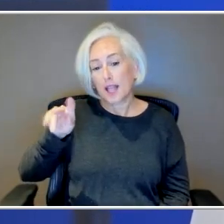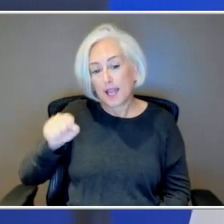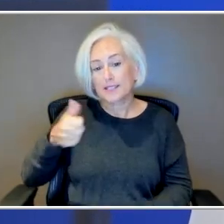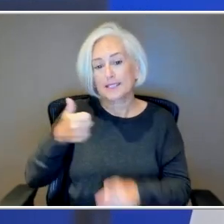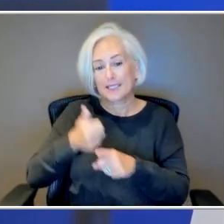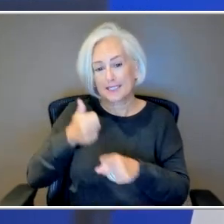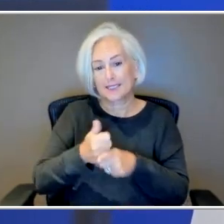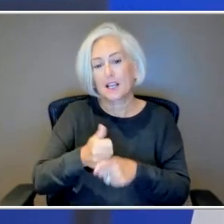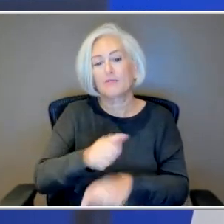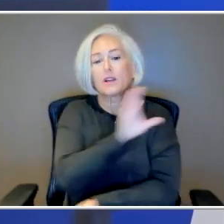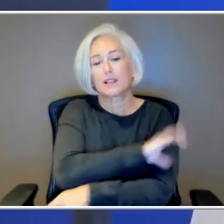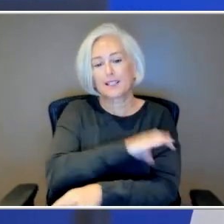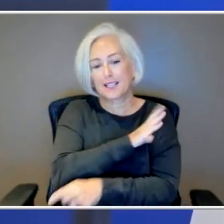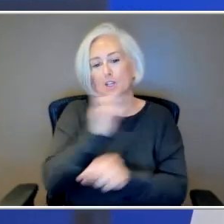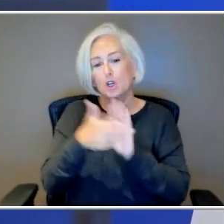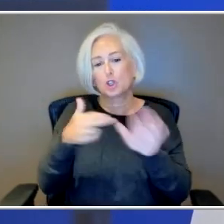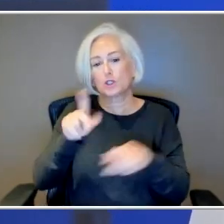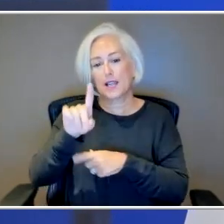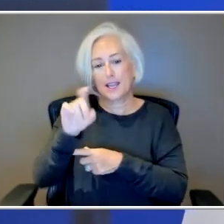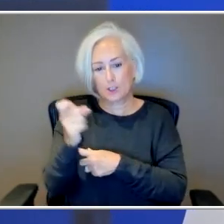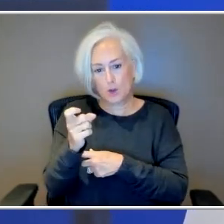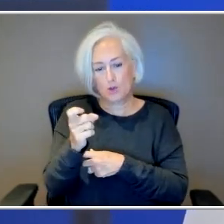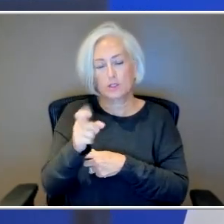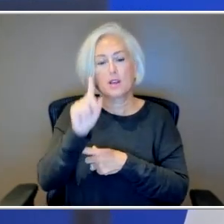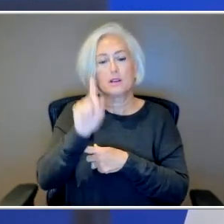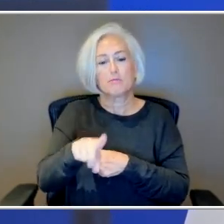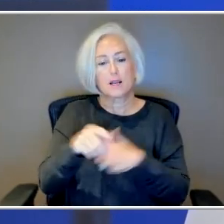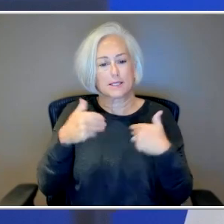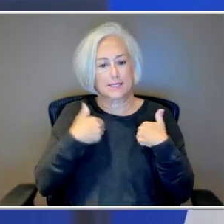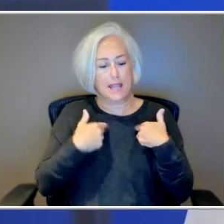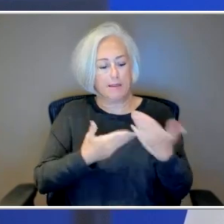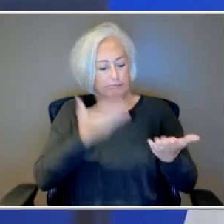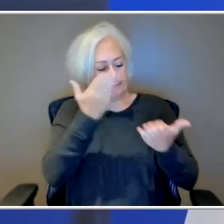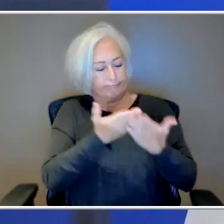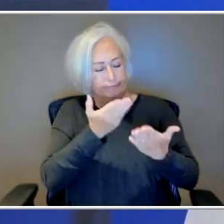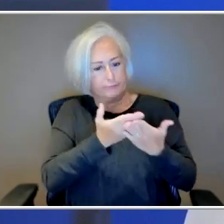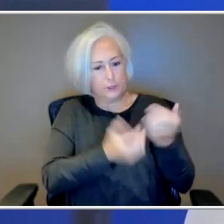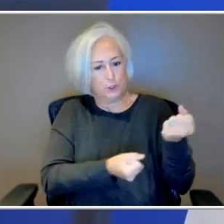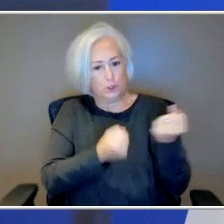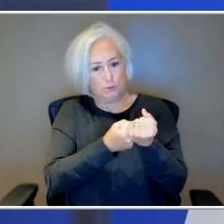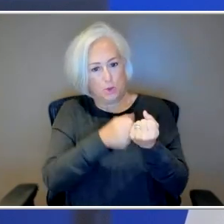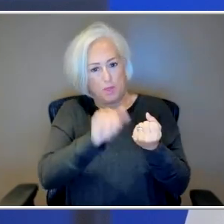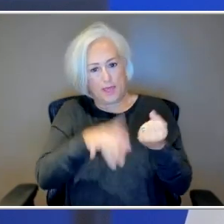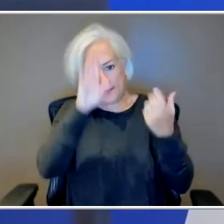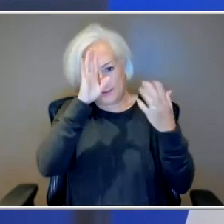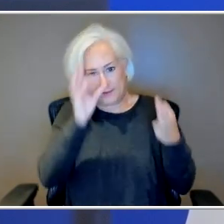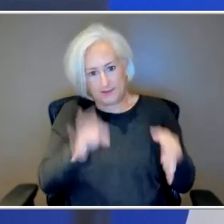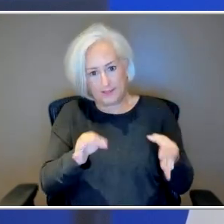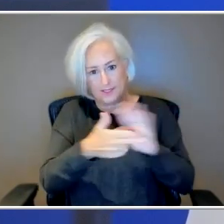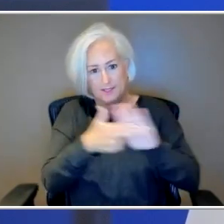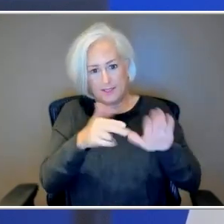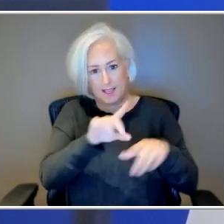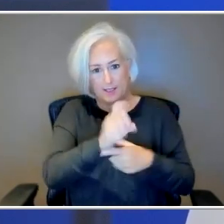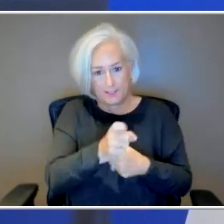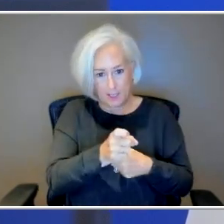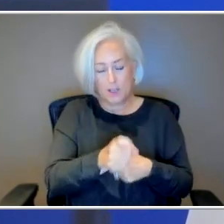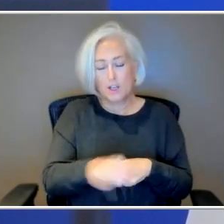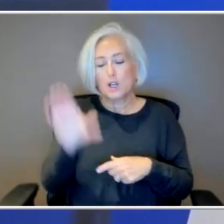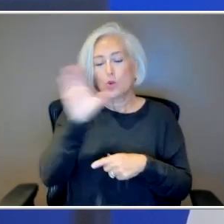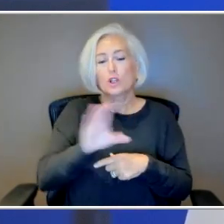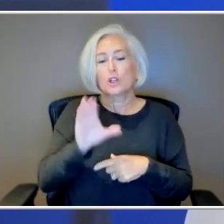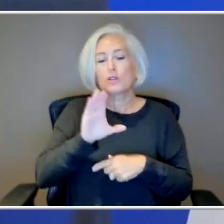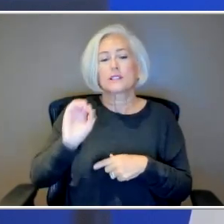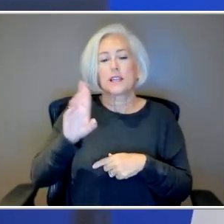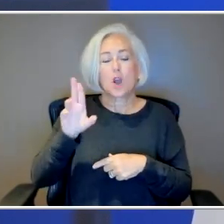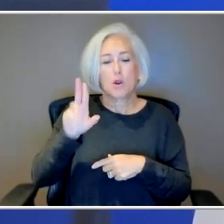supportive tools like the laboratory data. We see actually increased inflammatory markers like CRP or C-reactive protein in the